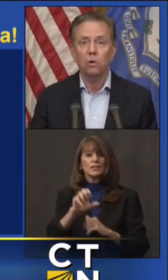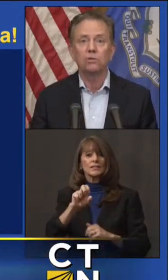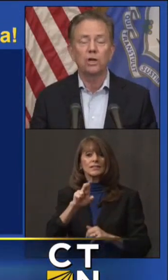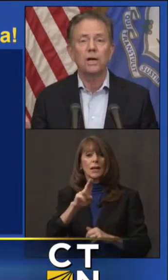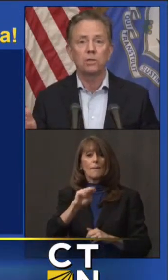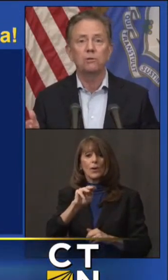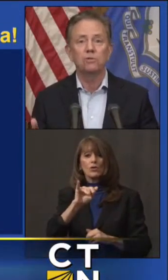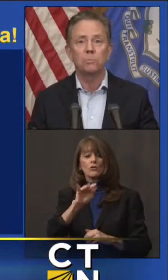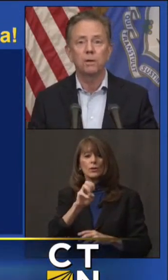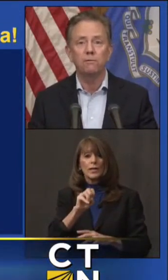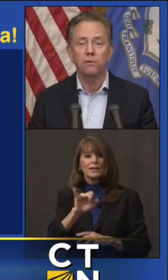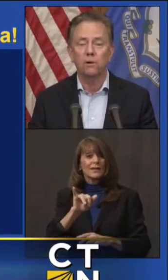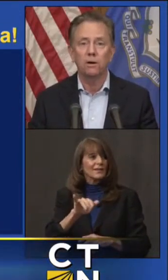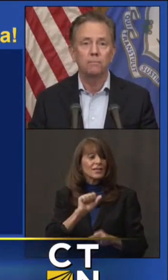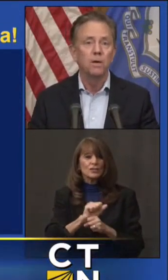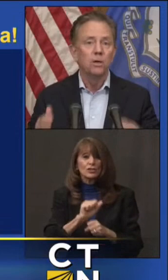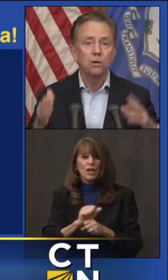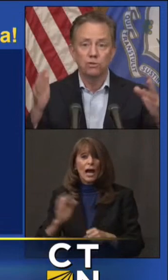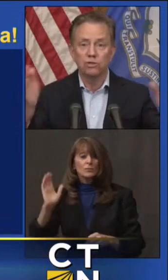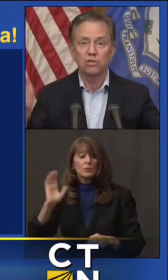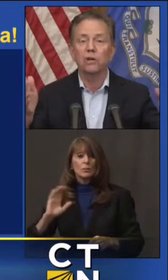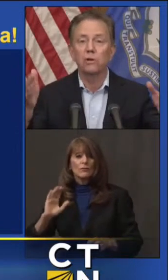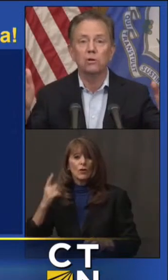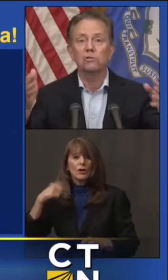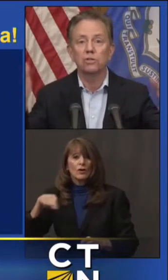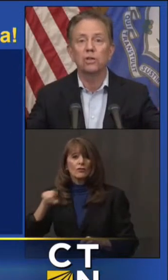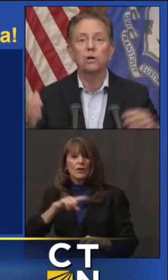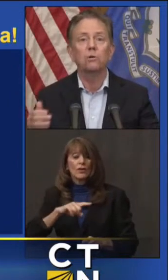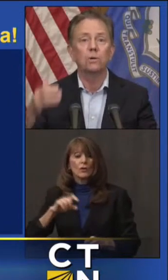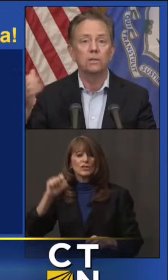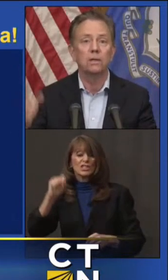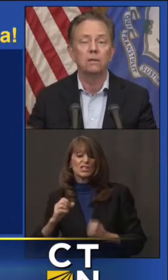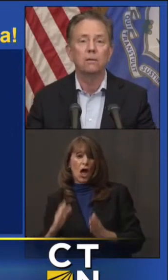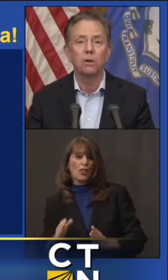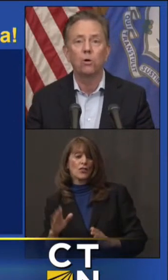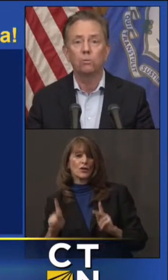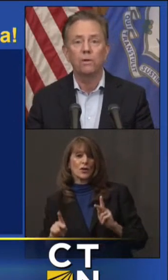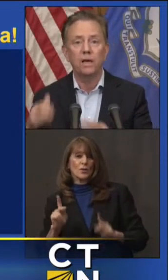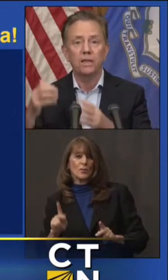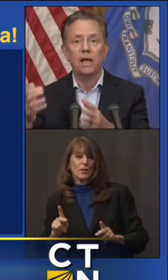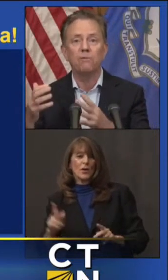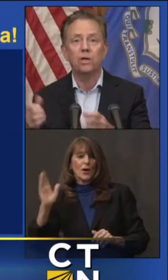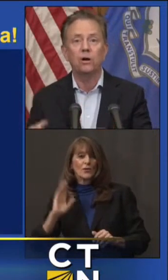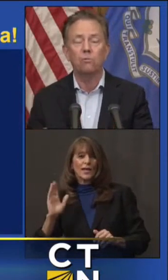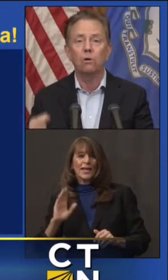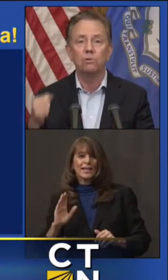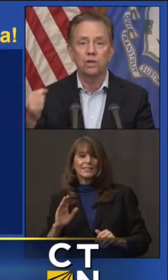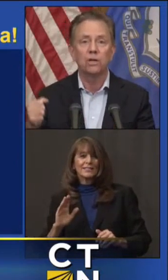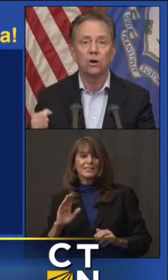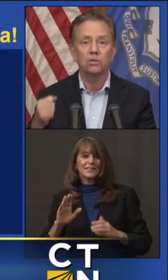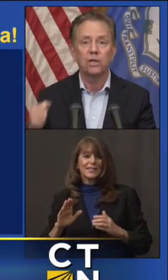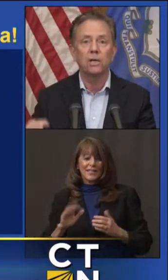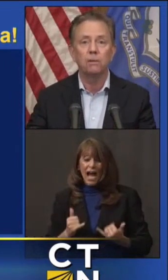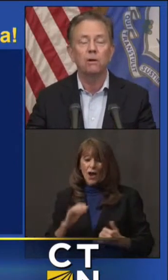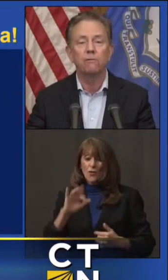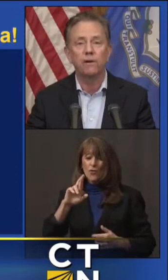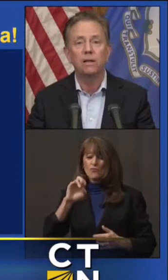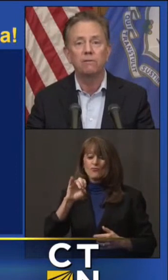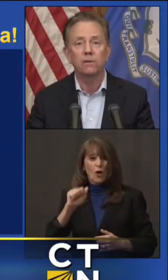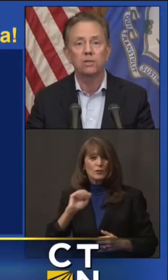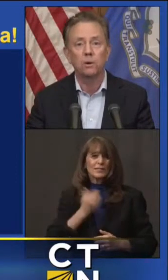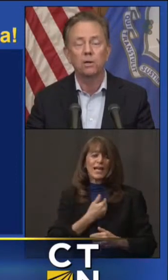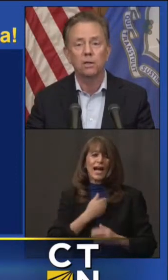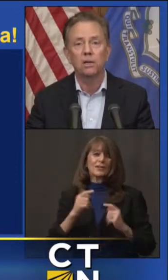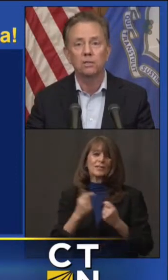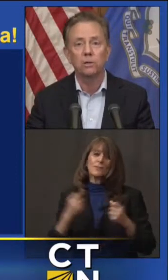are all jobs that used to be for those Southerners, you know, and they'd be old. We got the ever young Rosa and our team, you know, fighting for